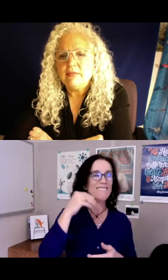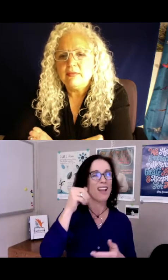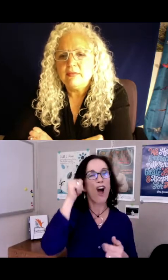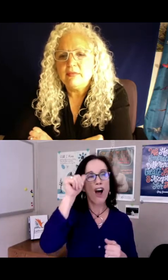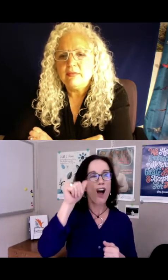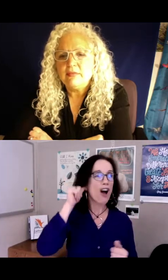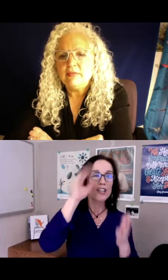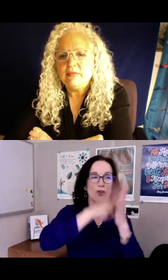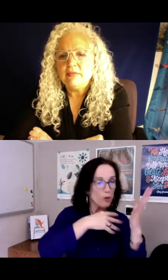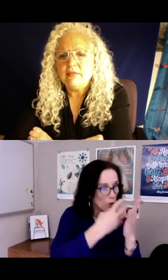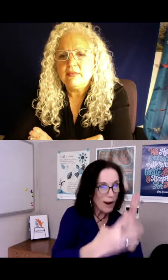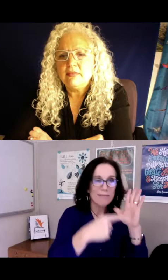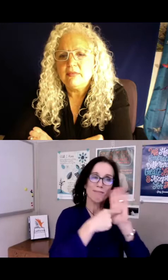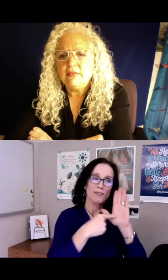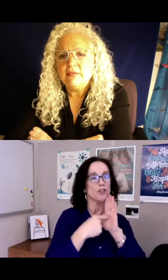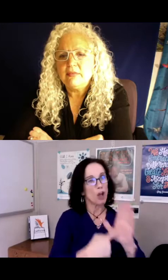All,